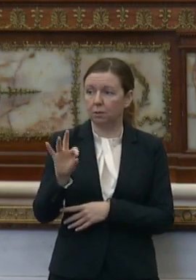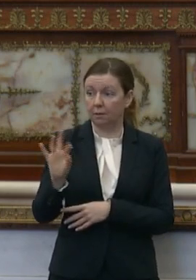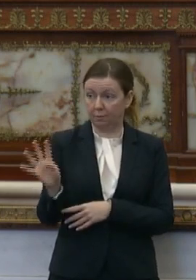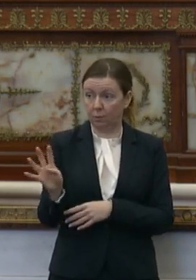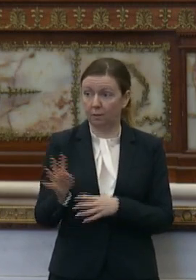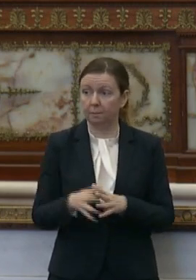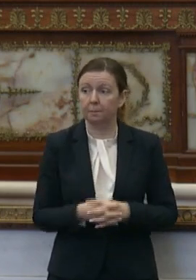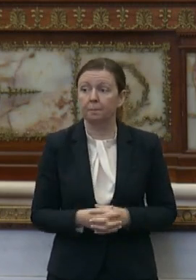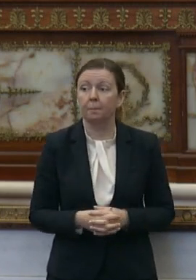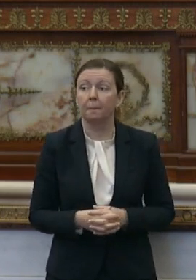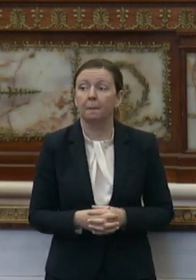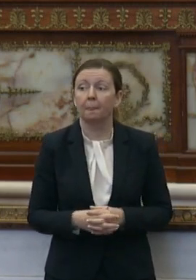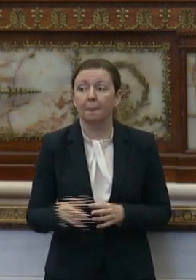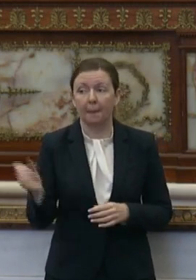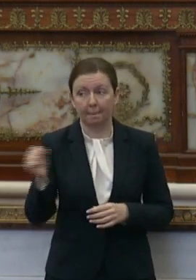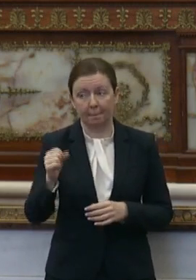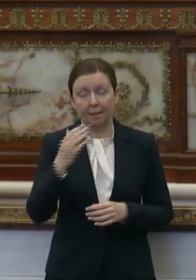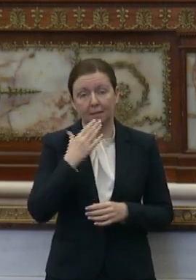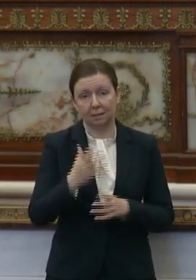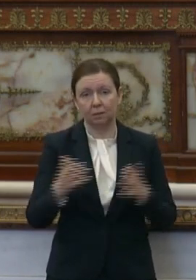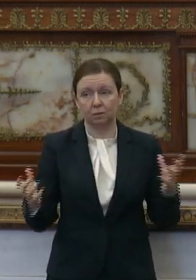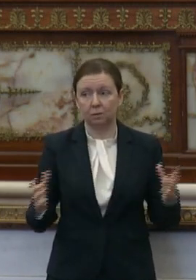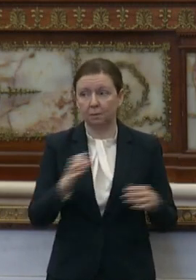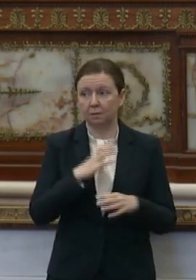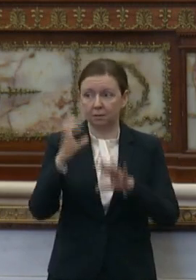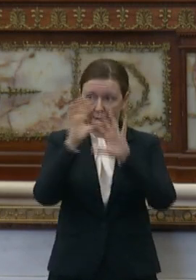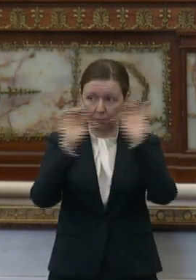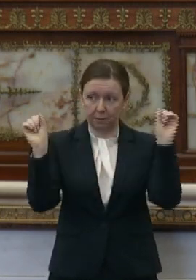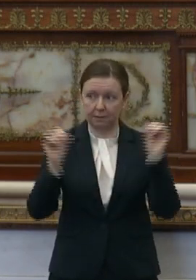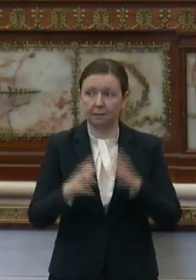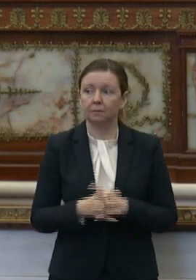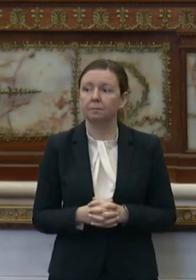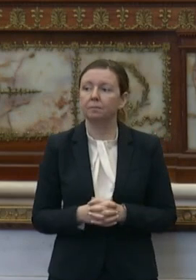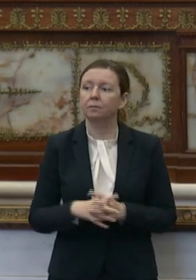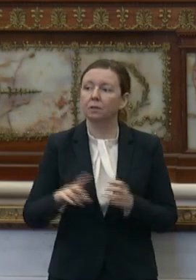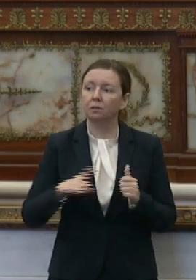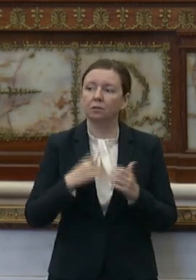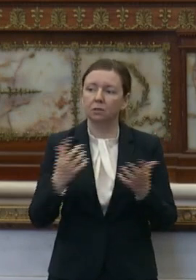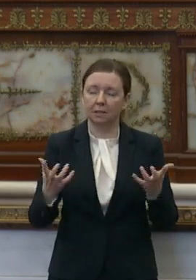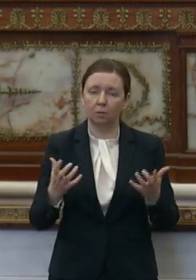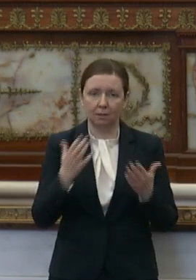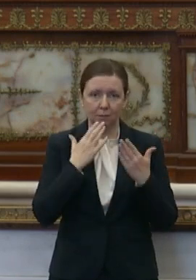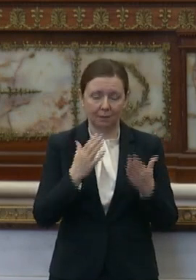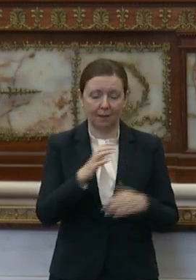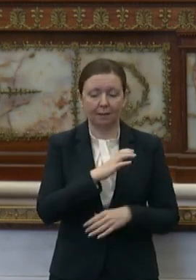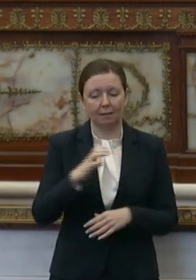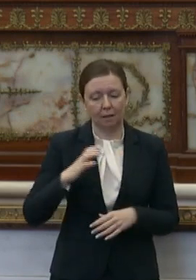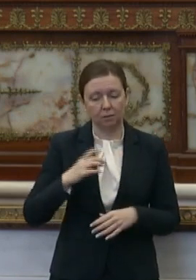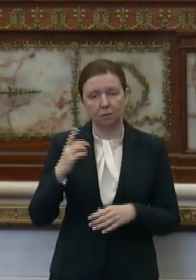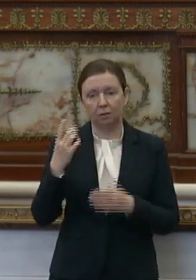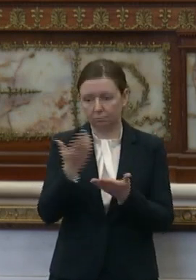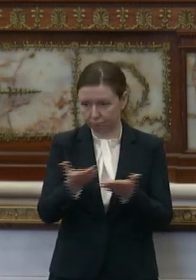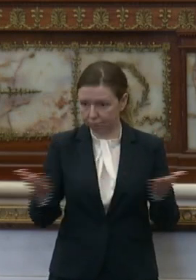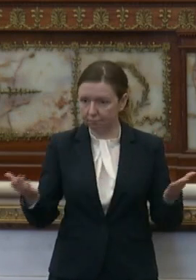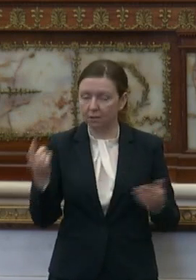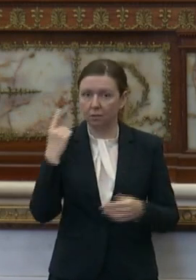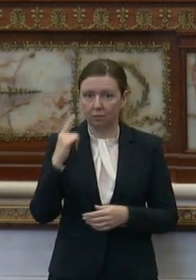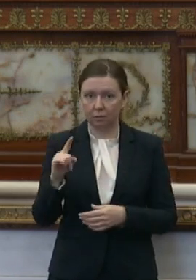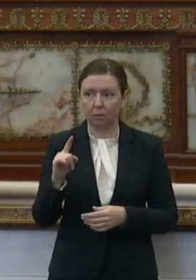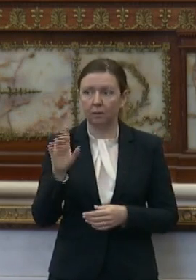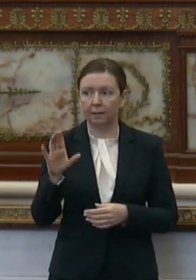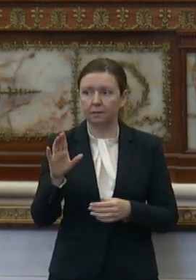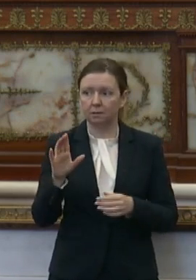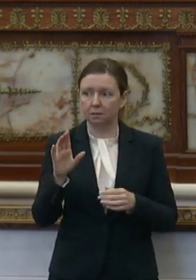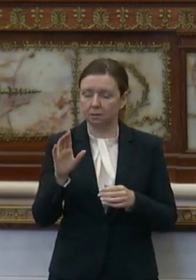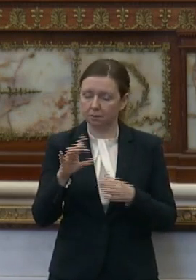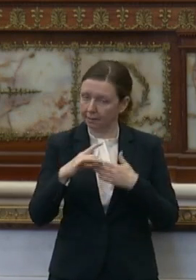200294. Yes, thank you so much, Council President. Well, first, I would like to thank Council and this body for its